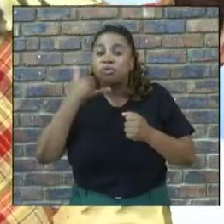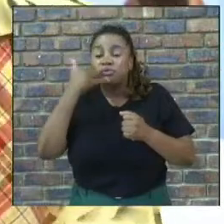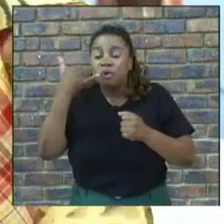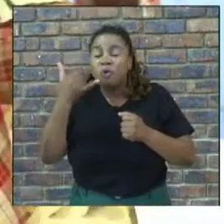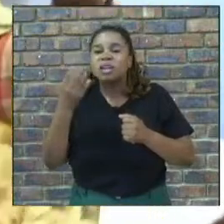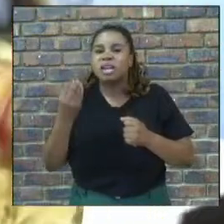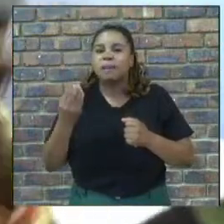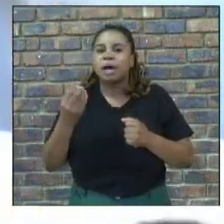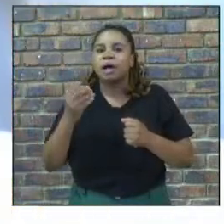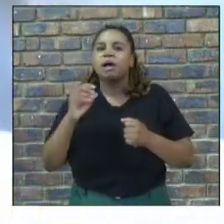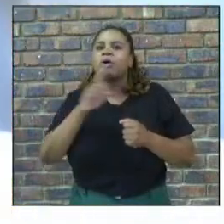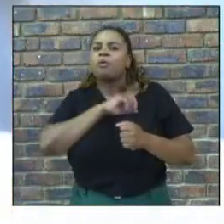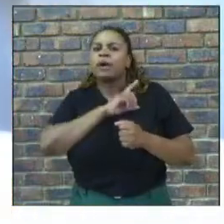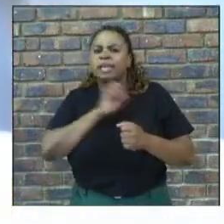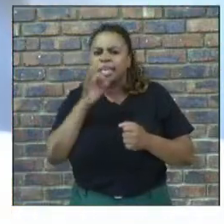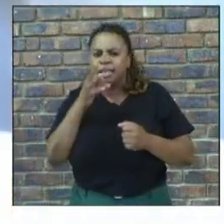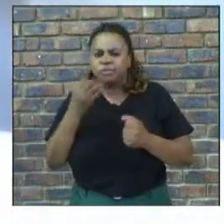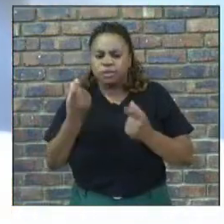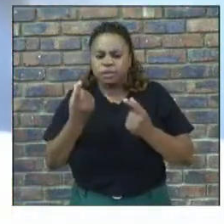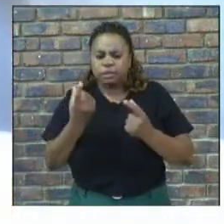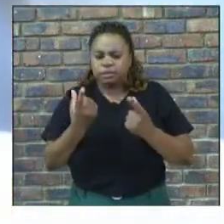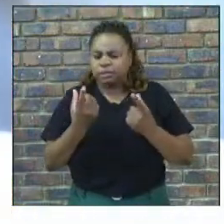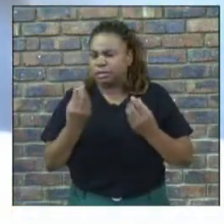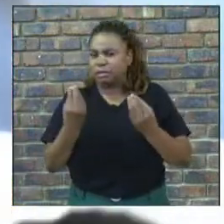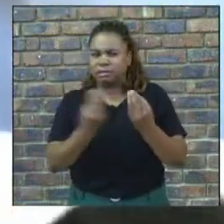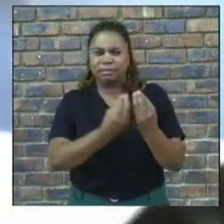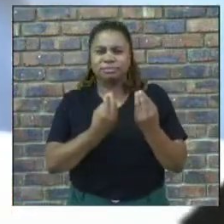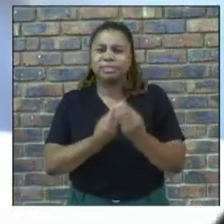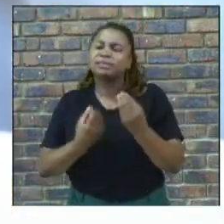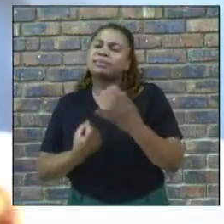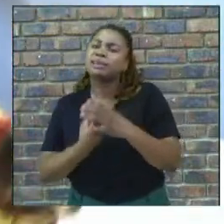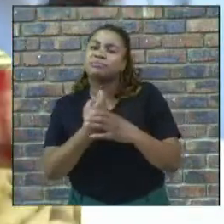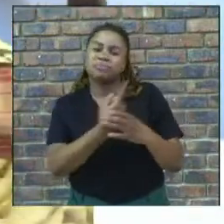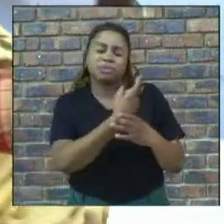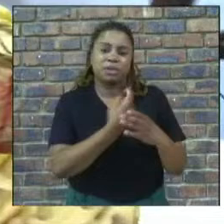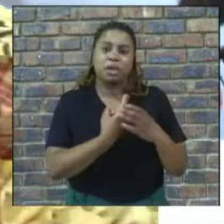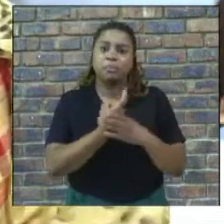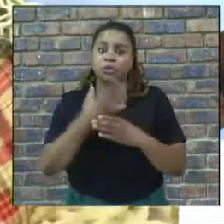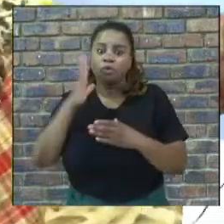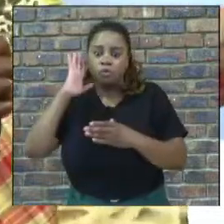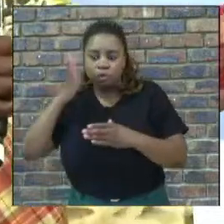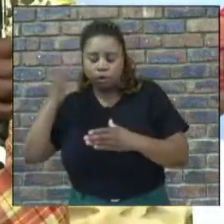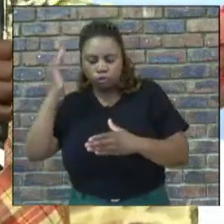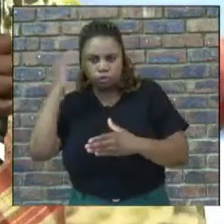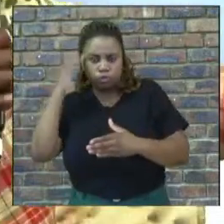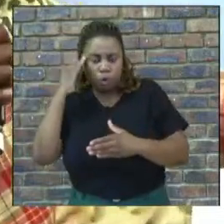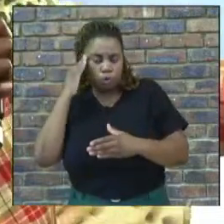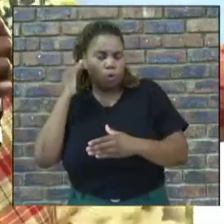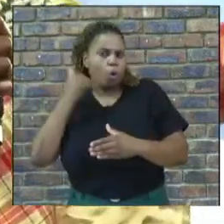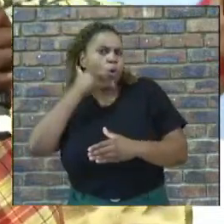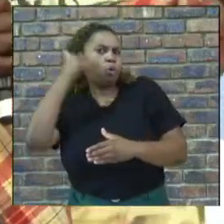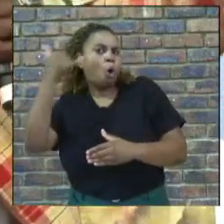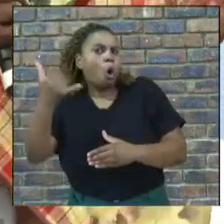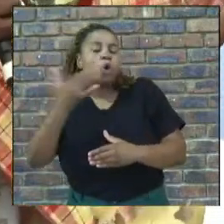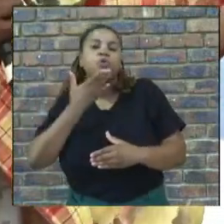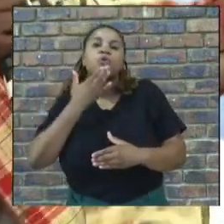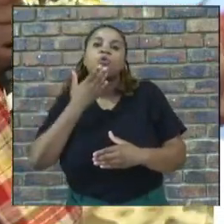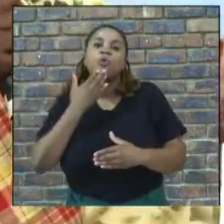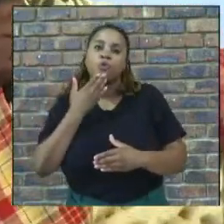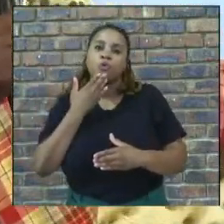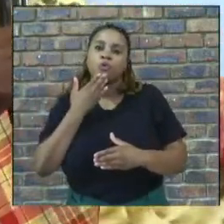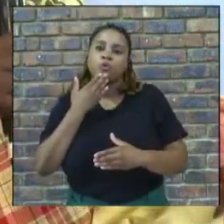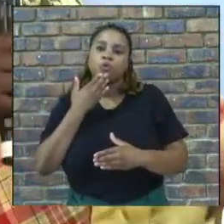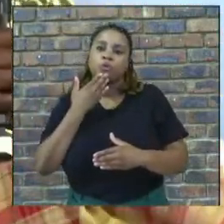lapho amalungiselelo sewuyenza lokho abakutshele khona. Loyo muntu wala uma phone number is nowhere to